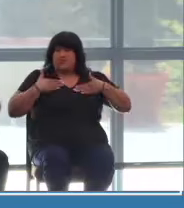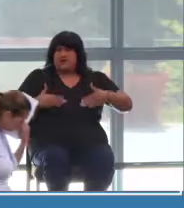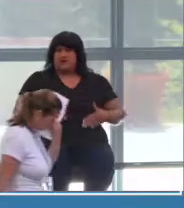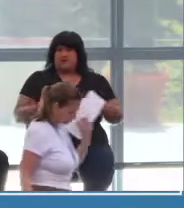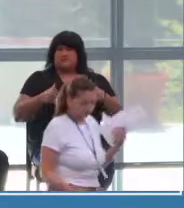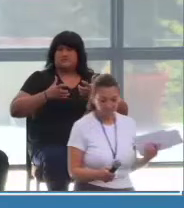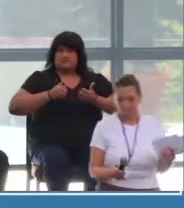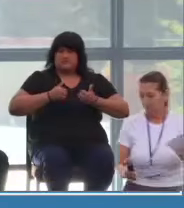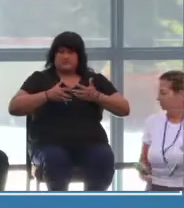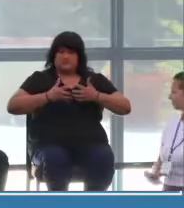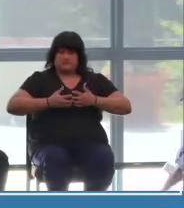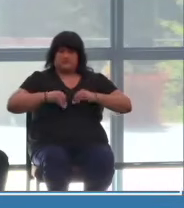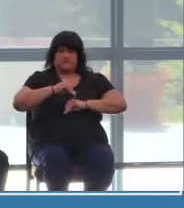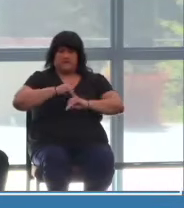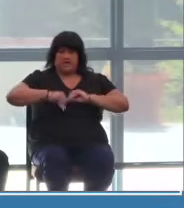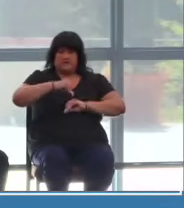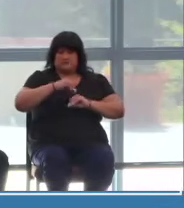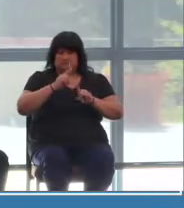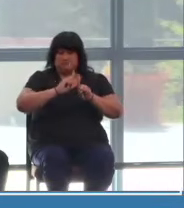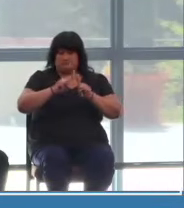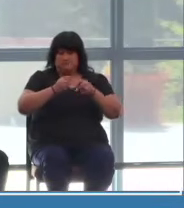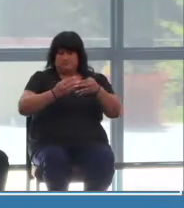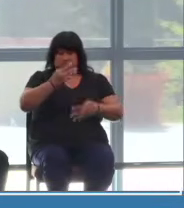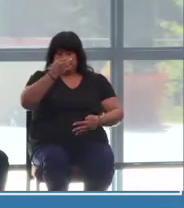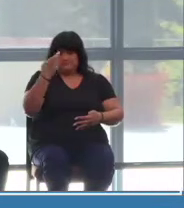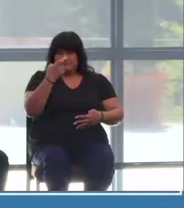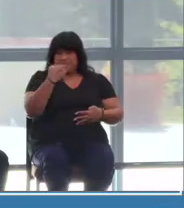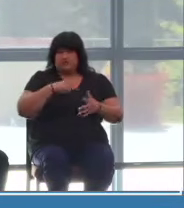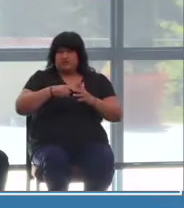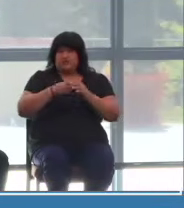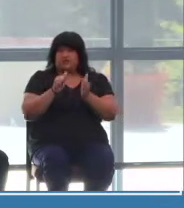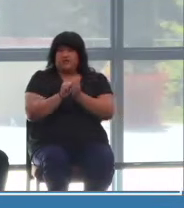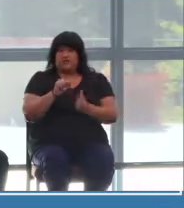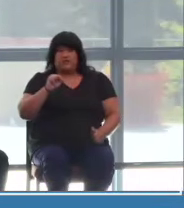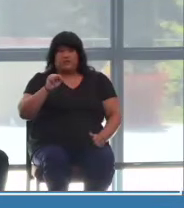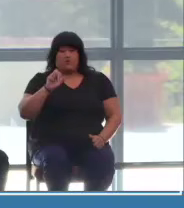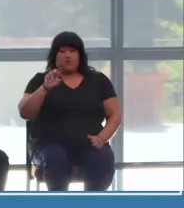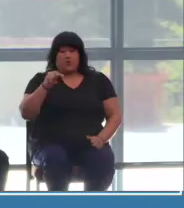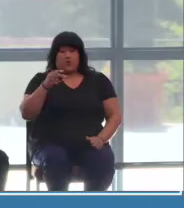many different reasons. I would probably start with an orthopedist.